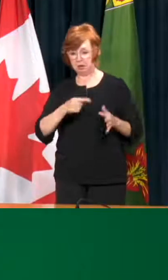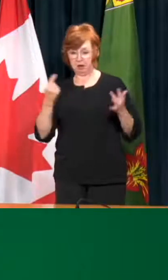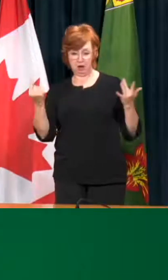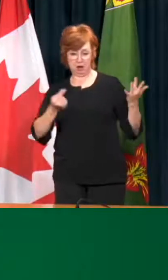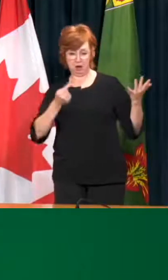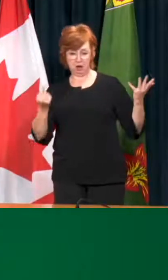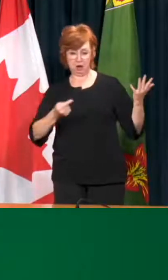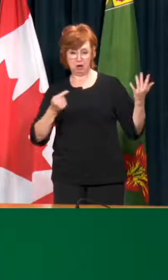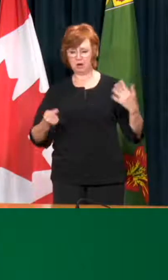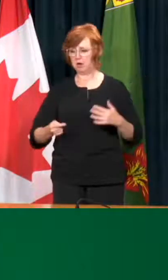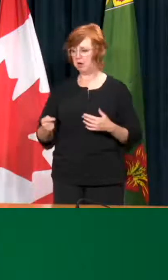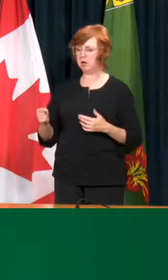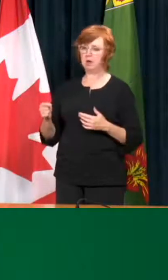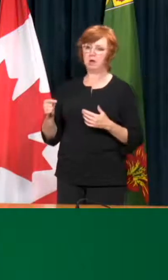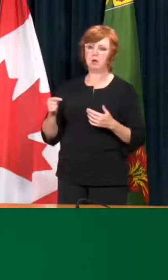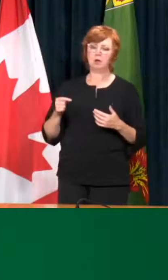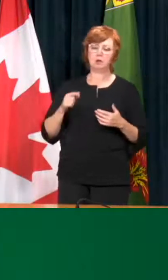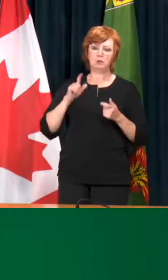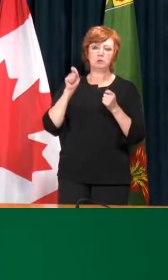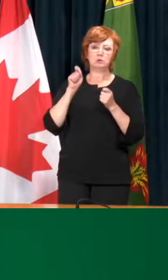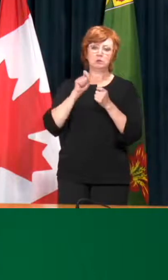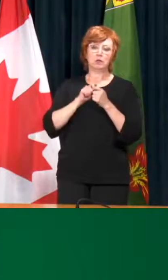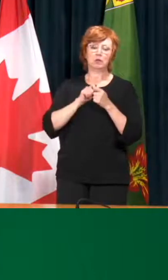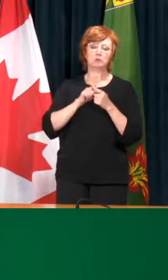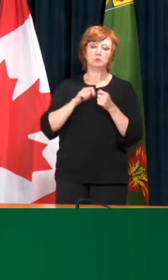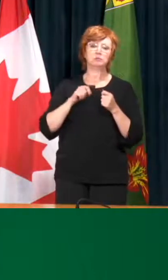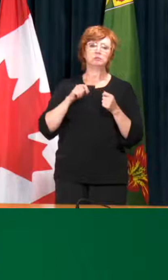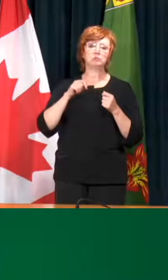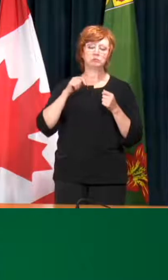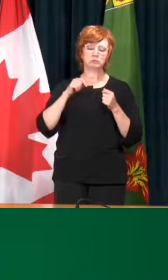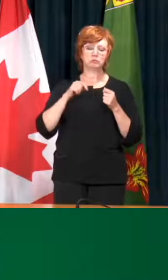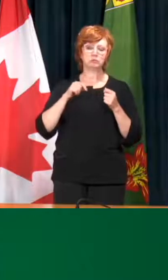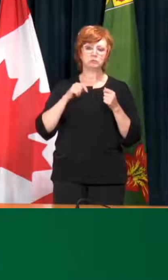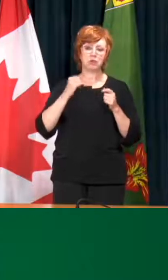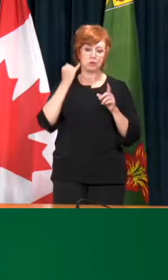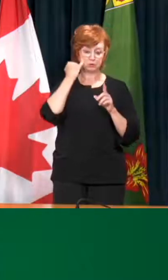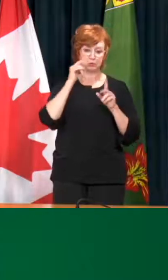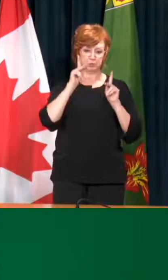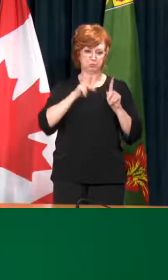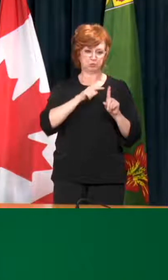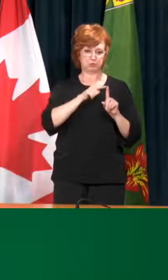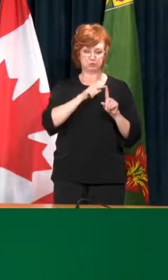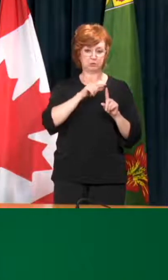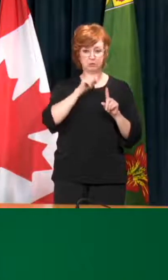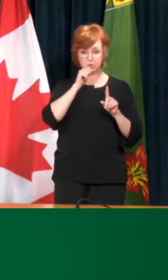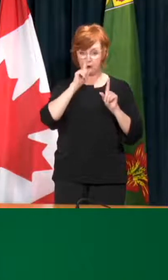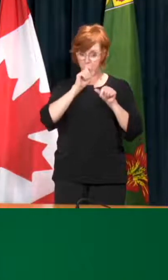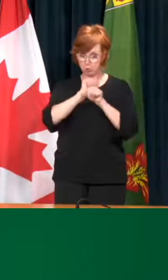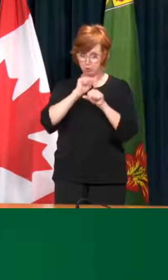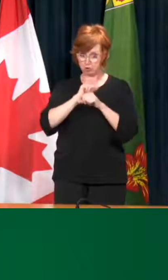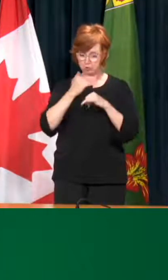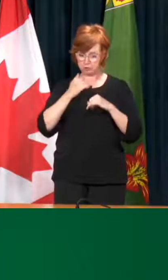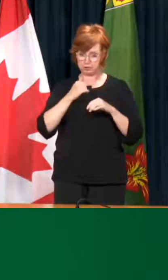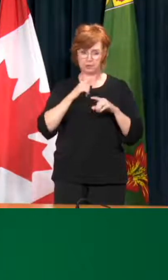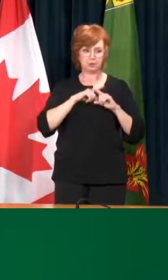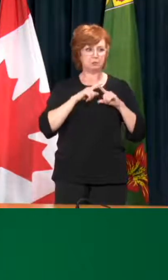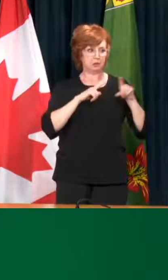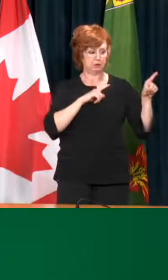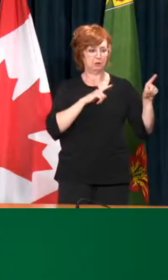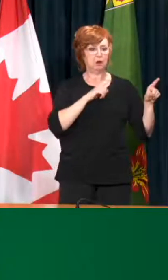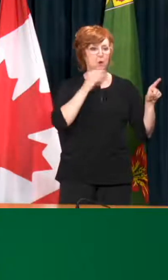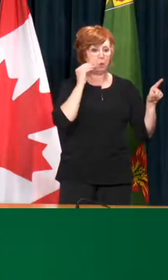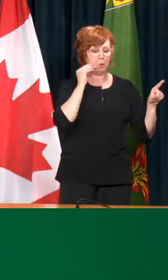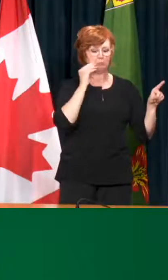if someone was not at work and became symptomatic, and public health was able to confirm that they were not at work while